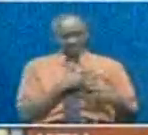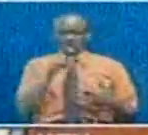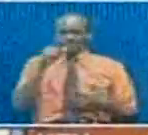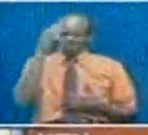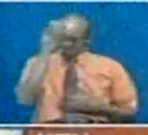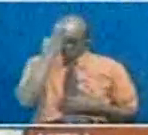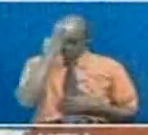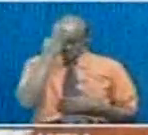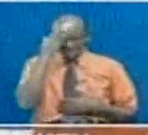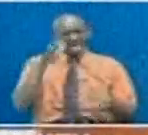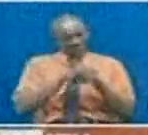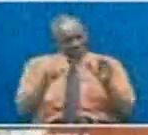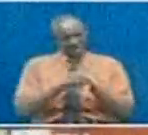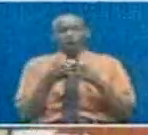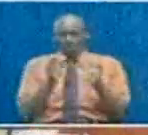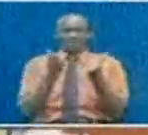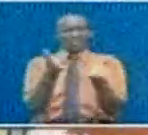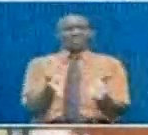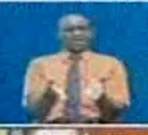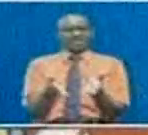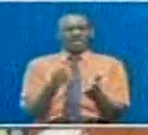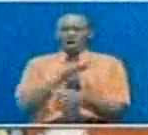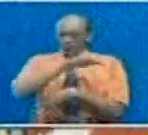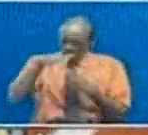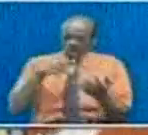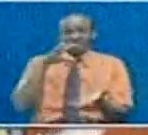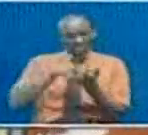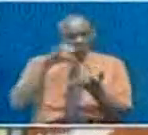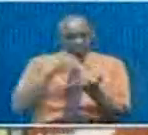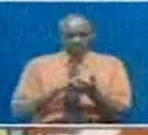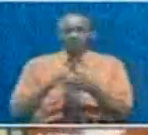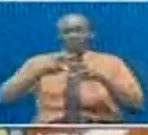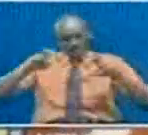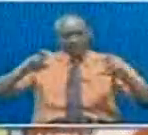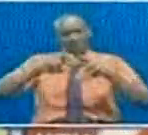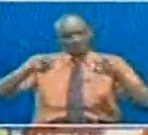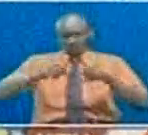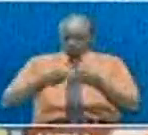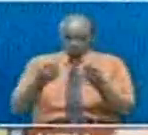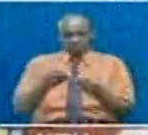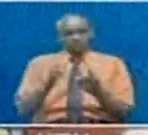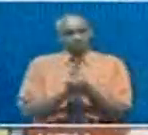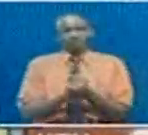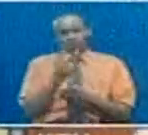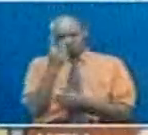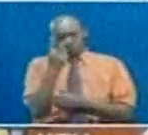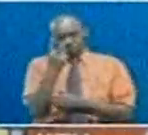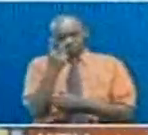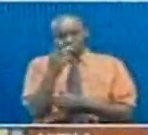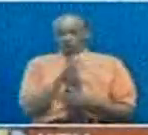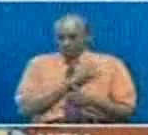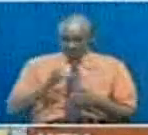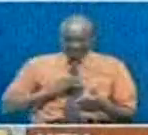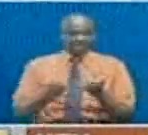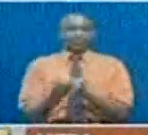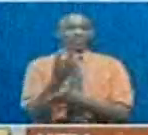the cards on the table. Let the whole situation be understood even by the two committees that were